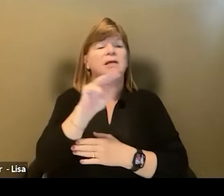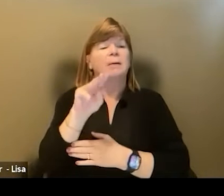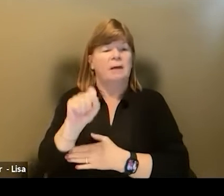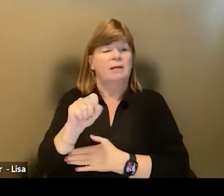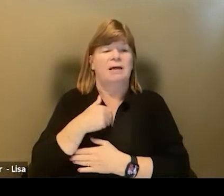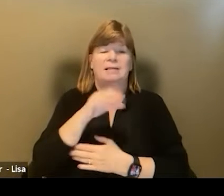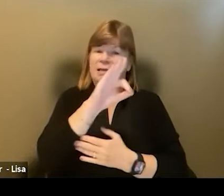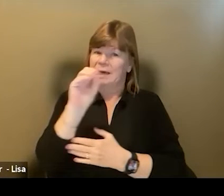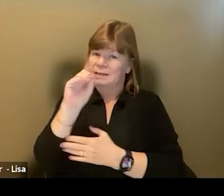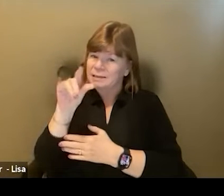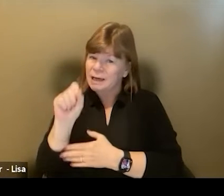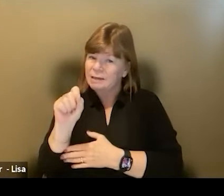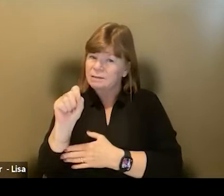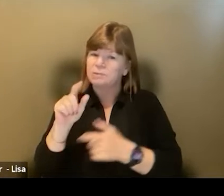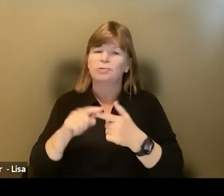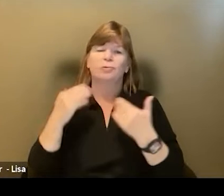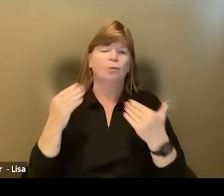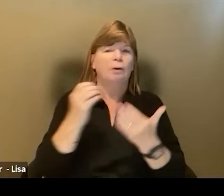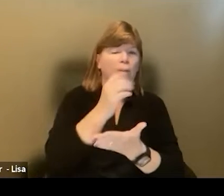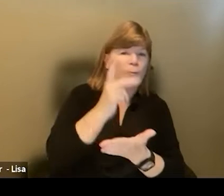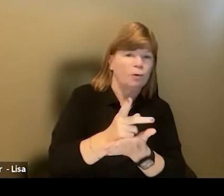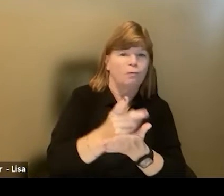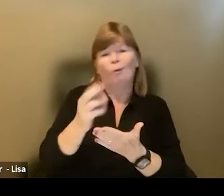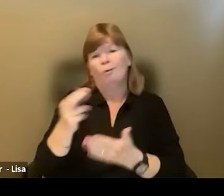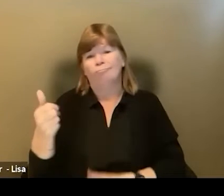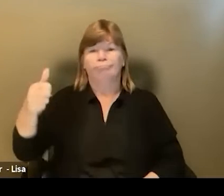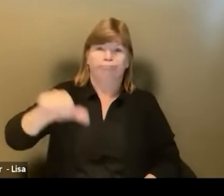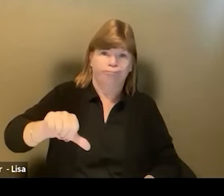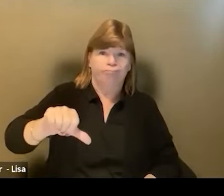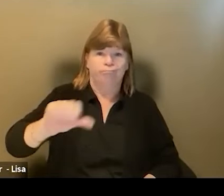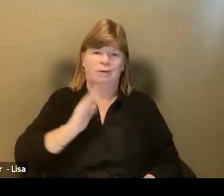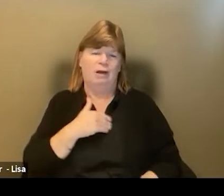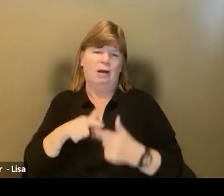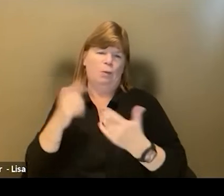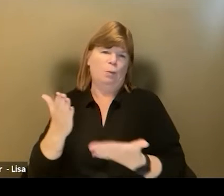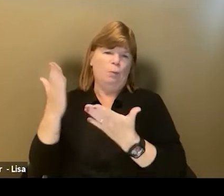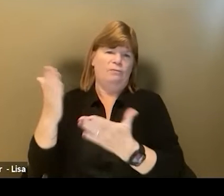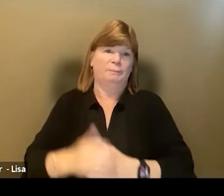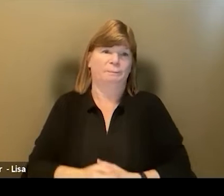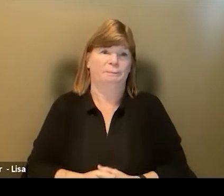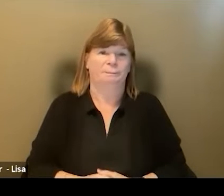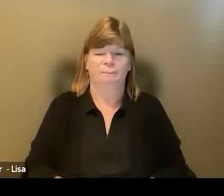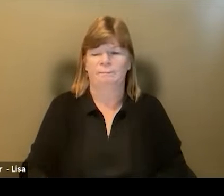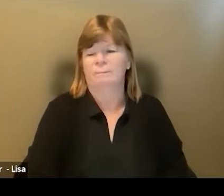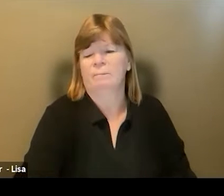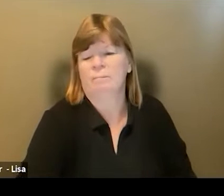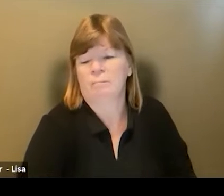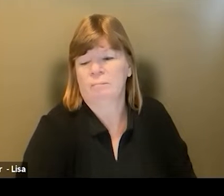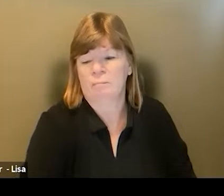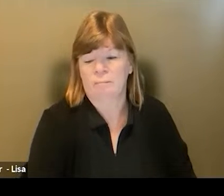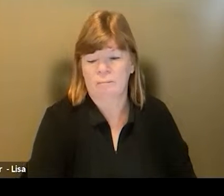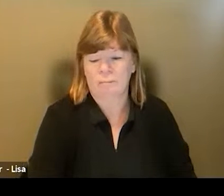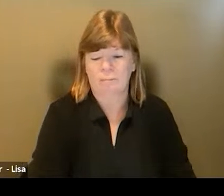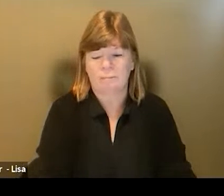has 90 days to approve or disapprove our waiver submissions. Next slide,